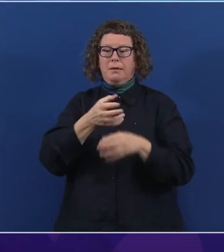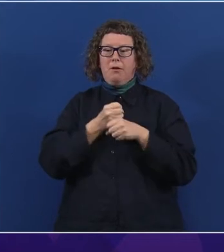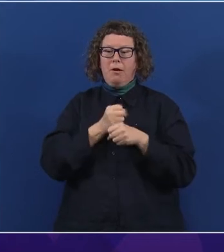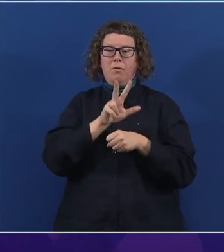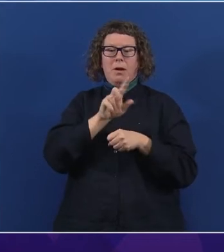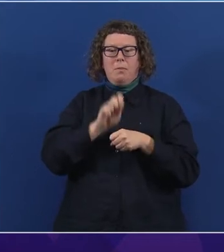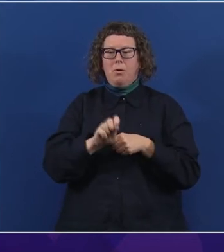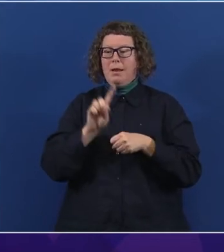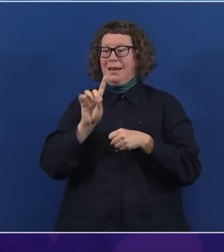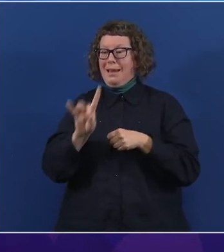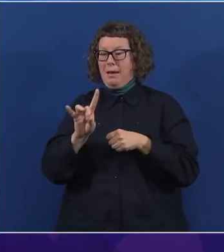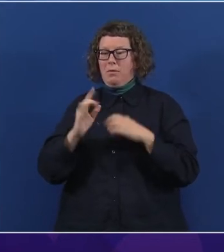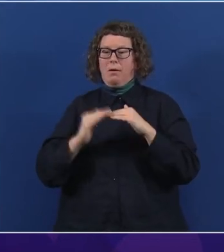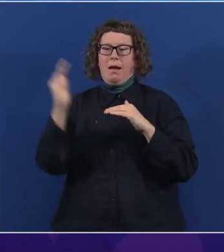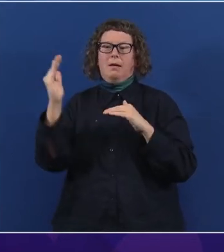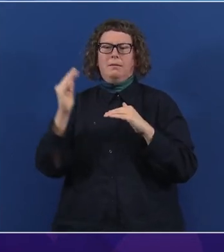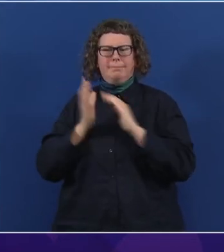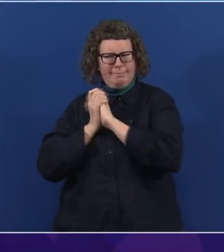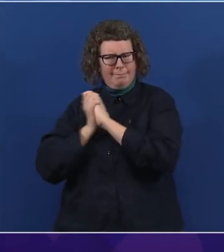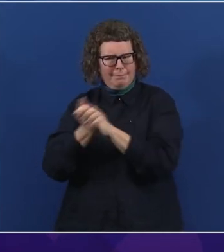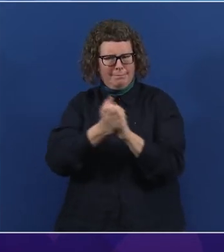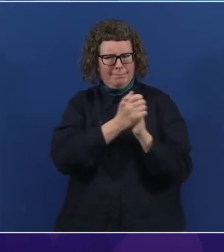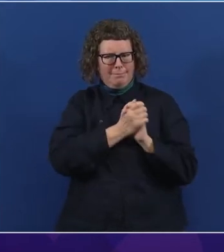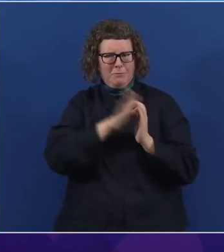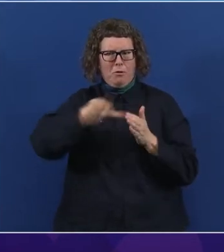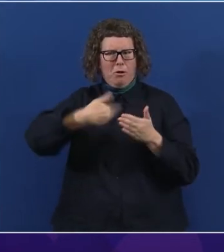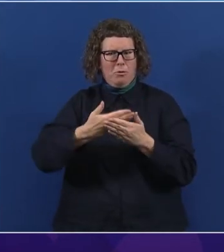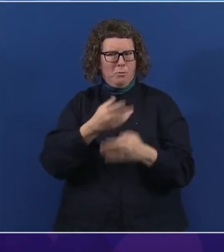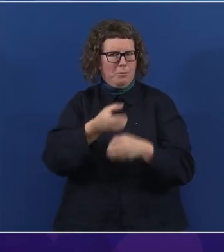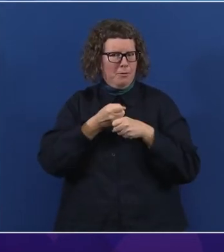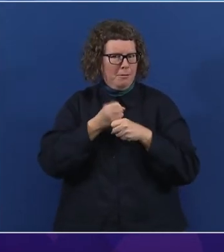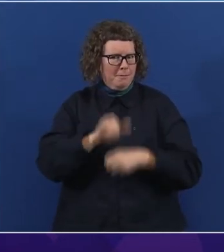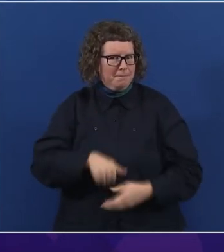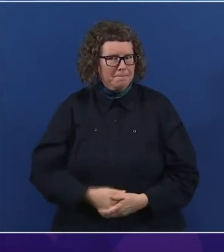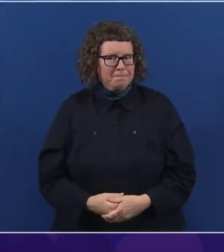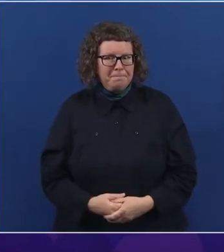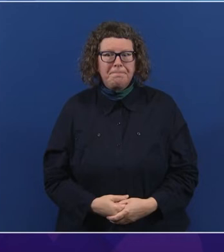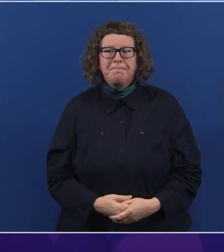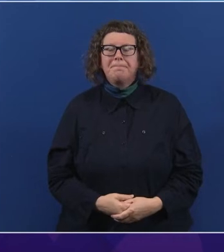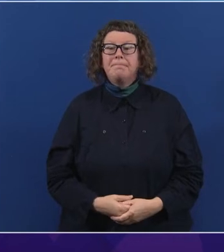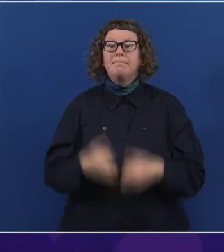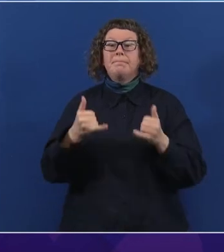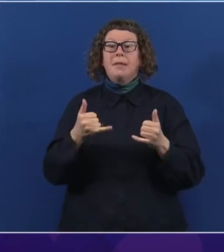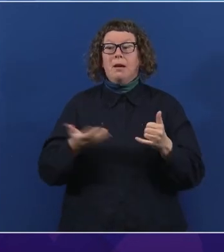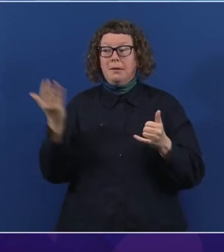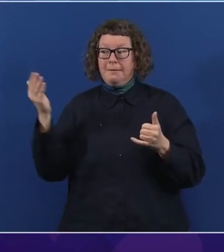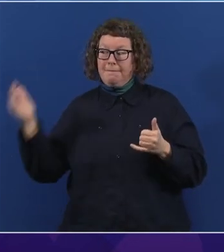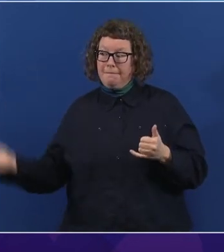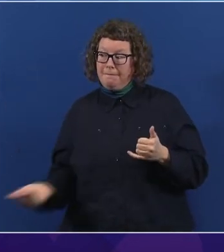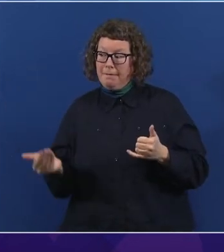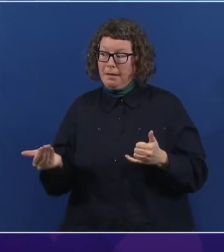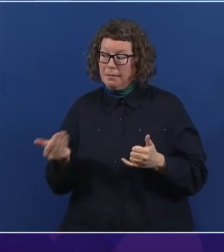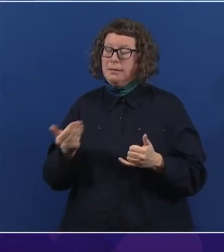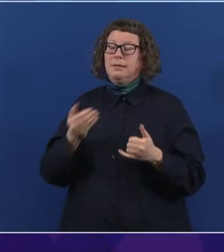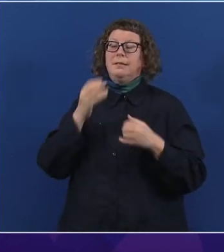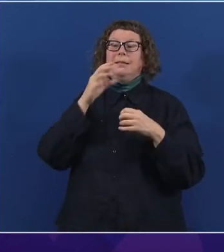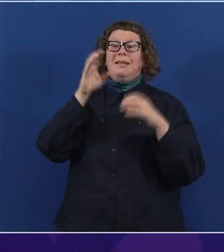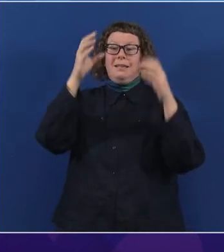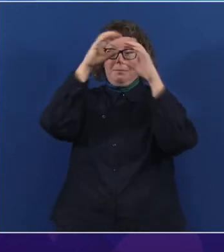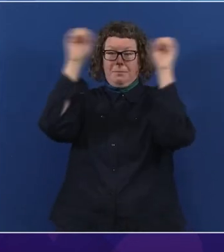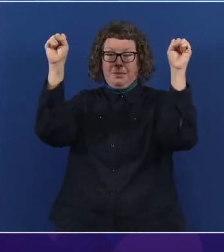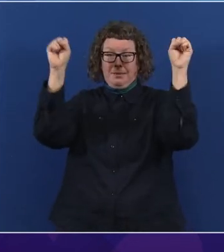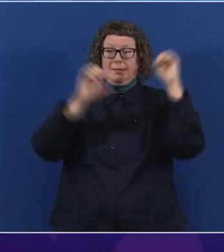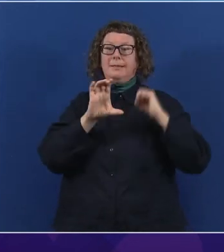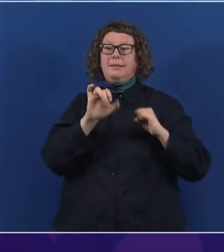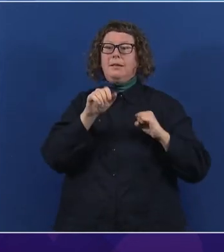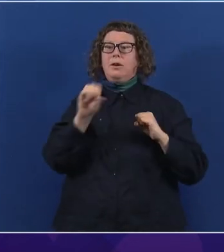or higher. Congratulations to all of you. I would now like to invite SAIT's president and CEO, Dr.